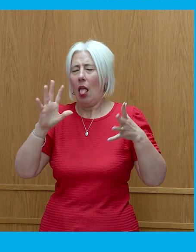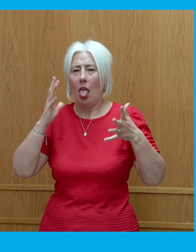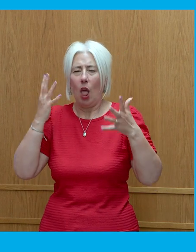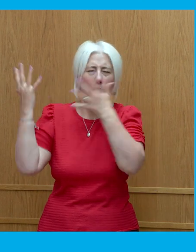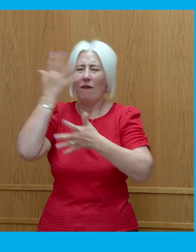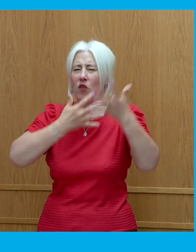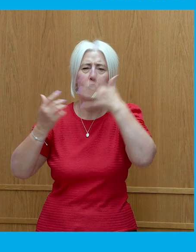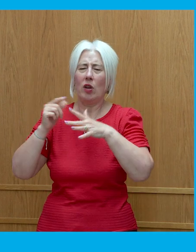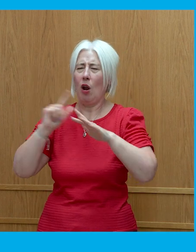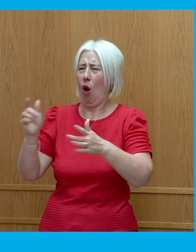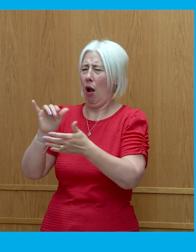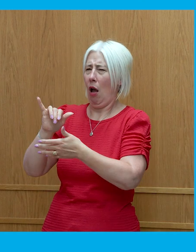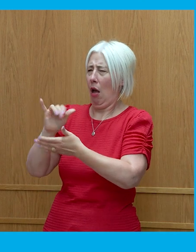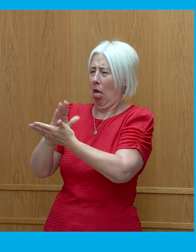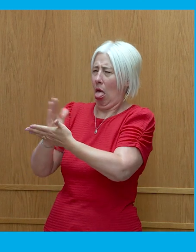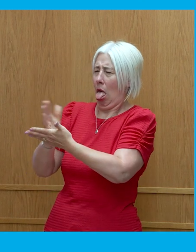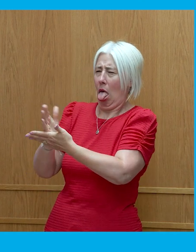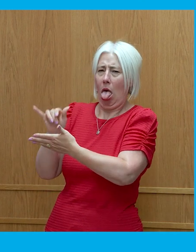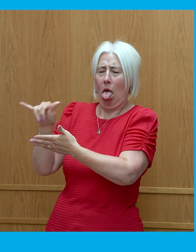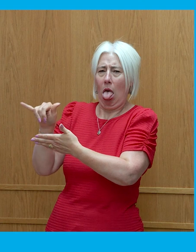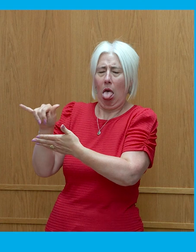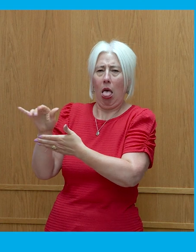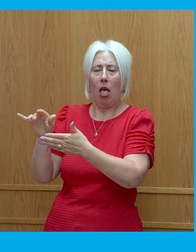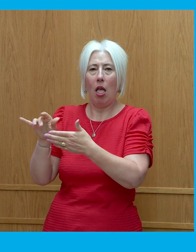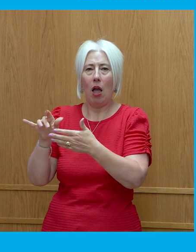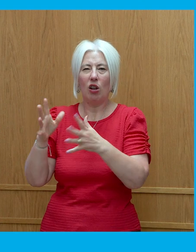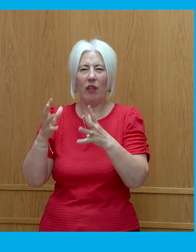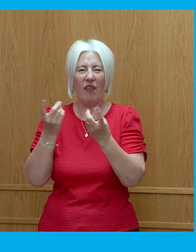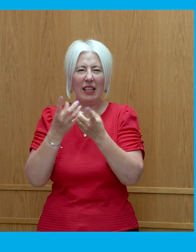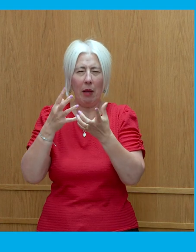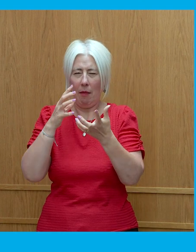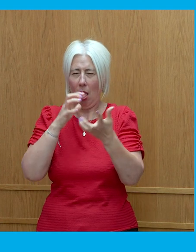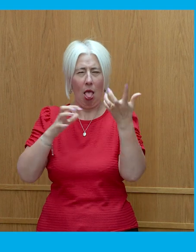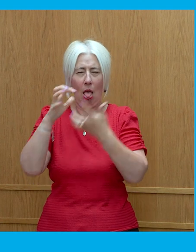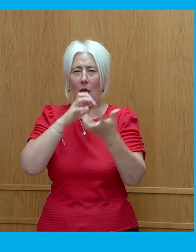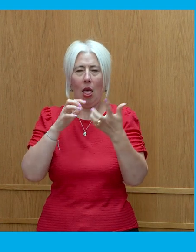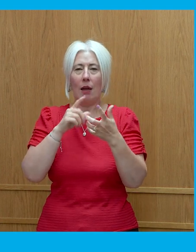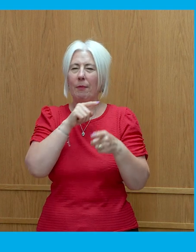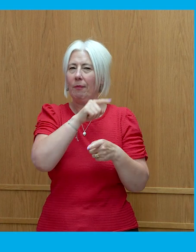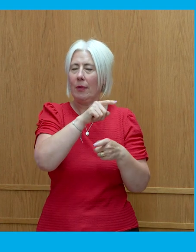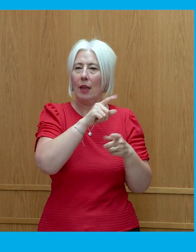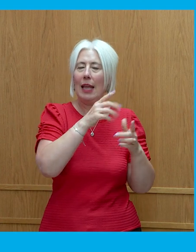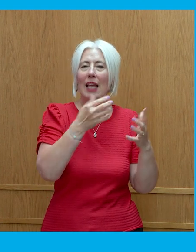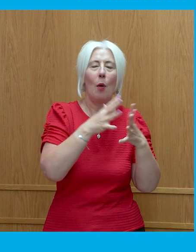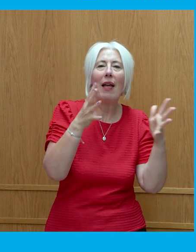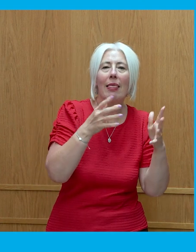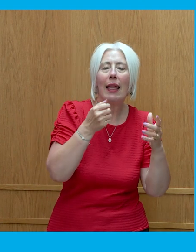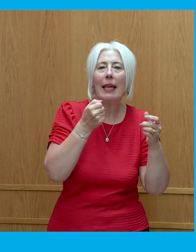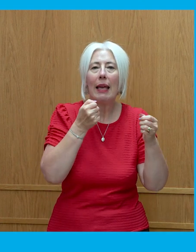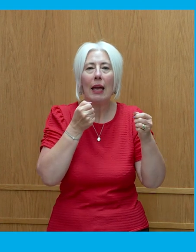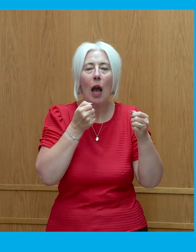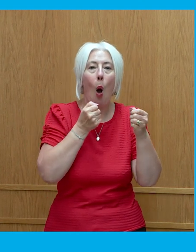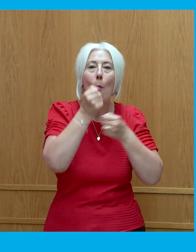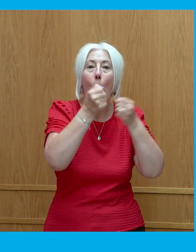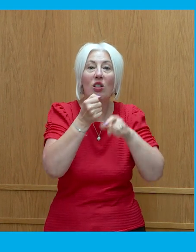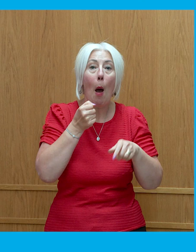lack of trust or to muddy up the water in a way that keeps, he's like a boxer with lots of jabs. You know,